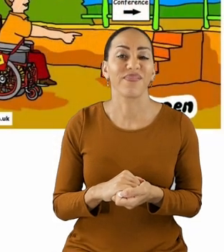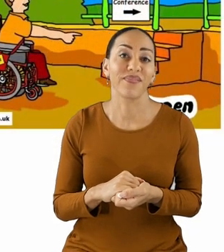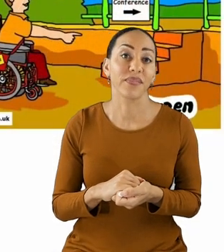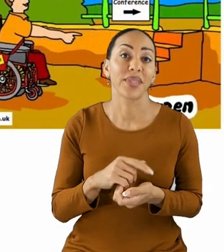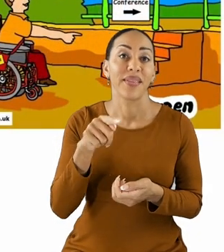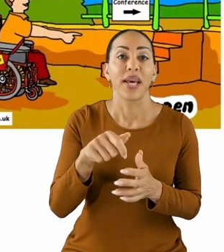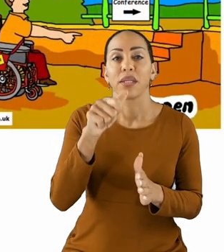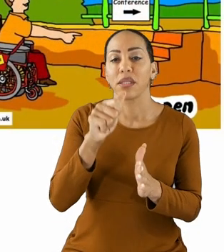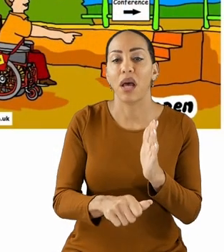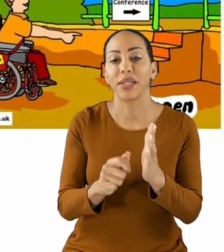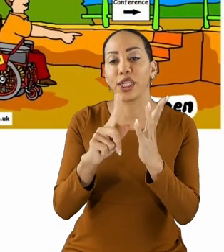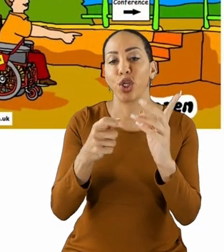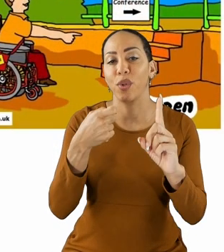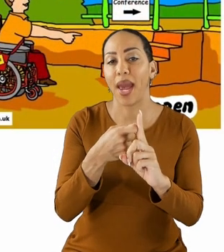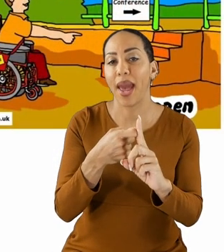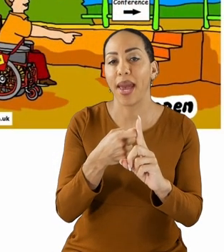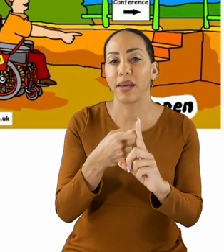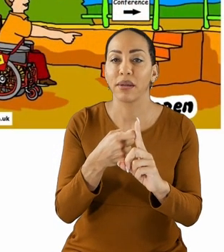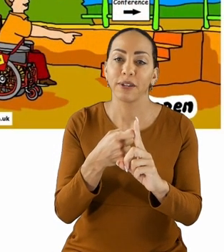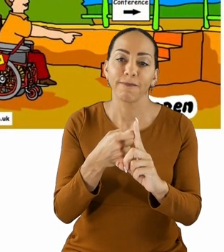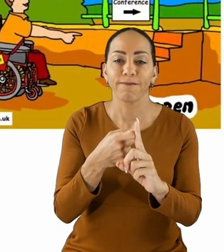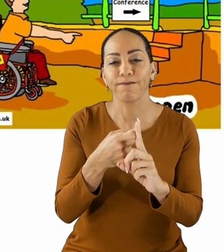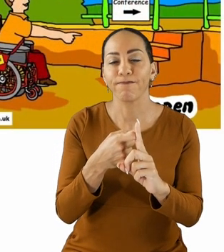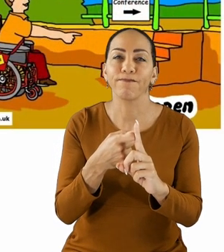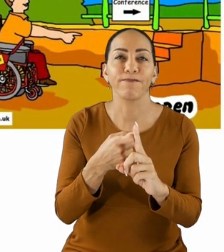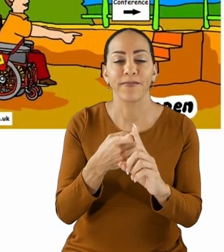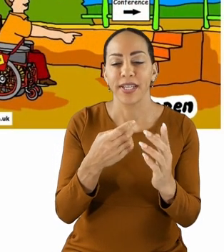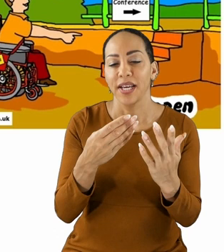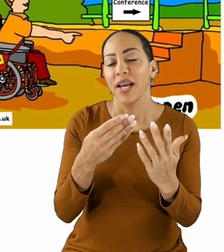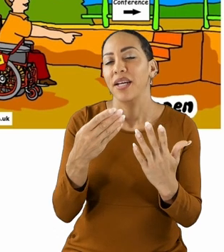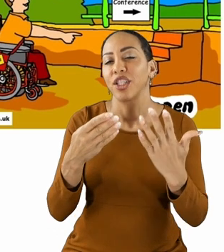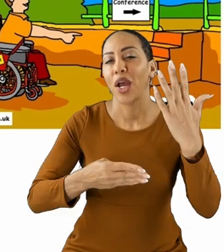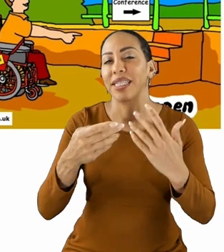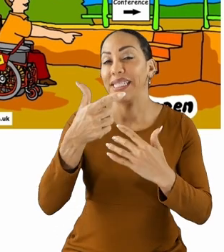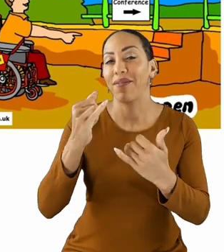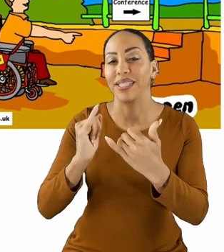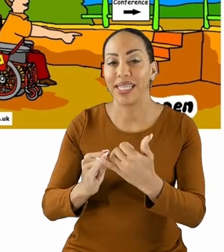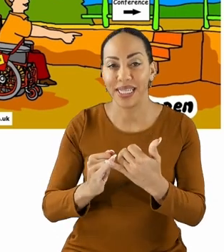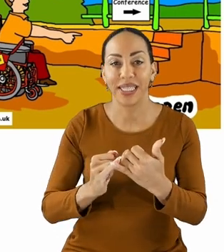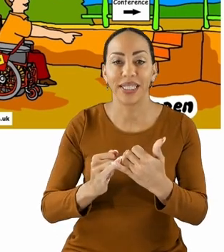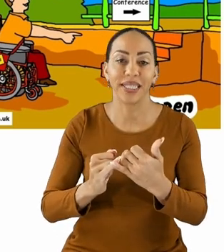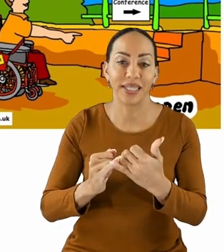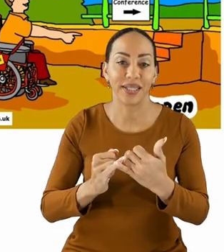yeah, so people can see it. I think this transformation, which started in the UK in the